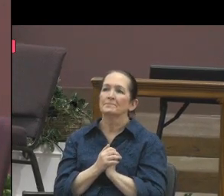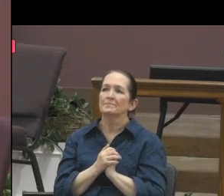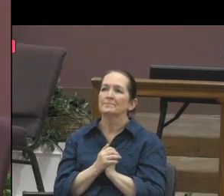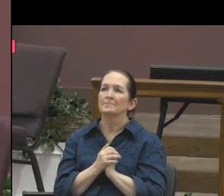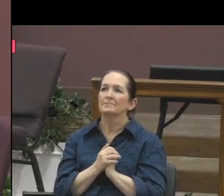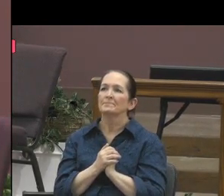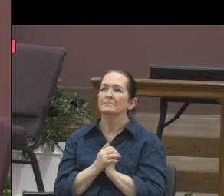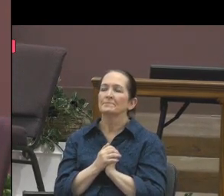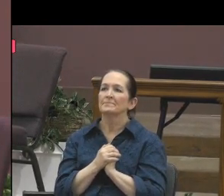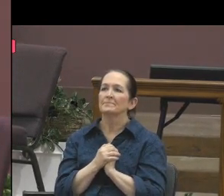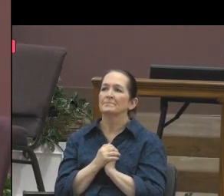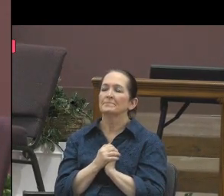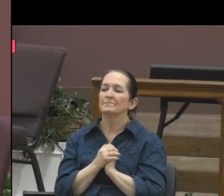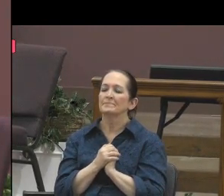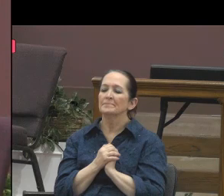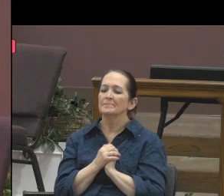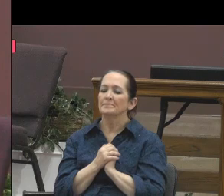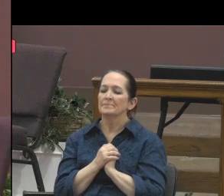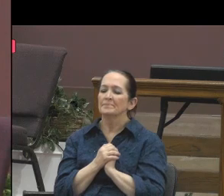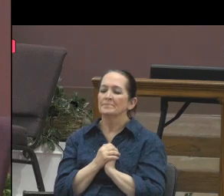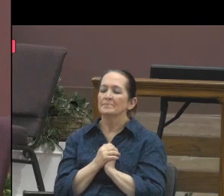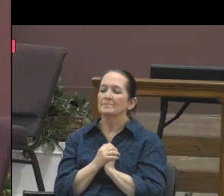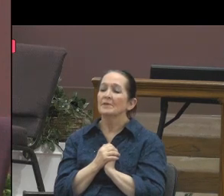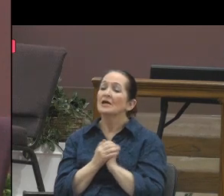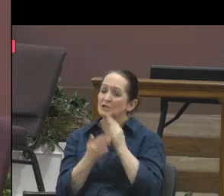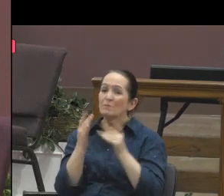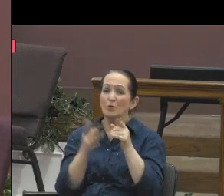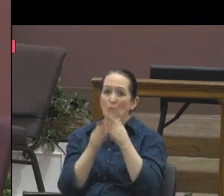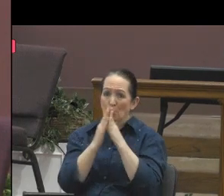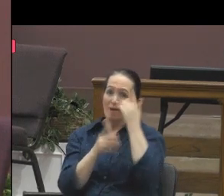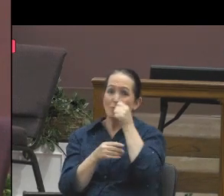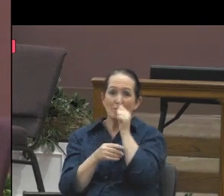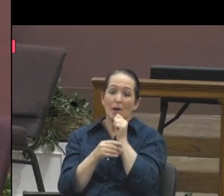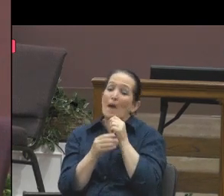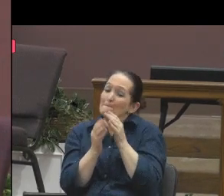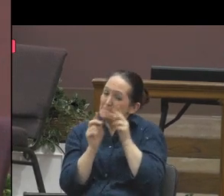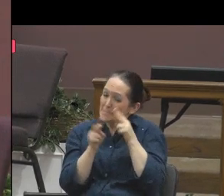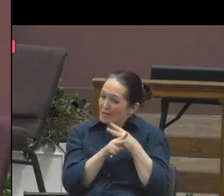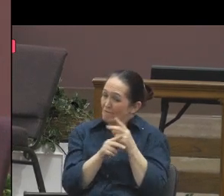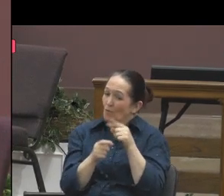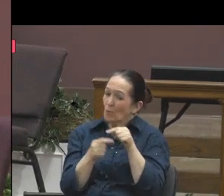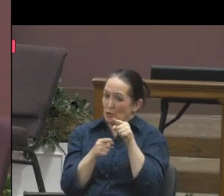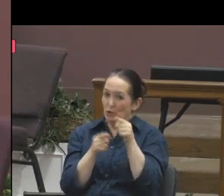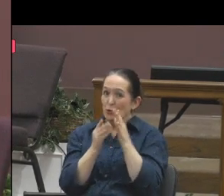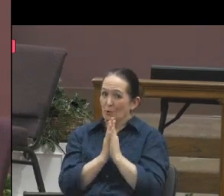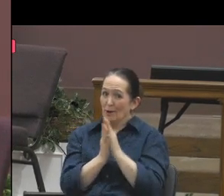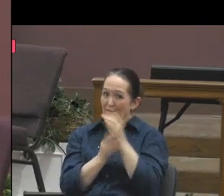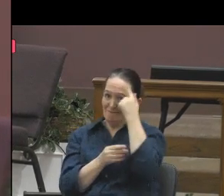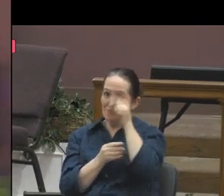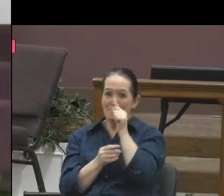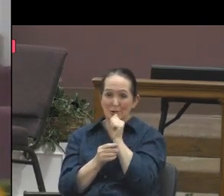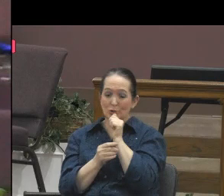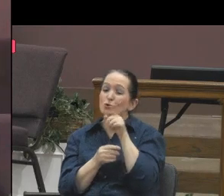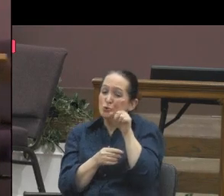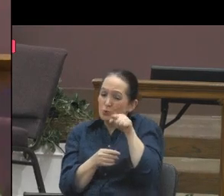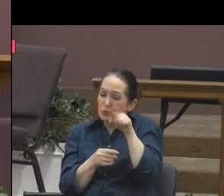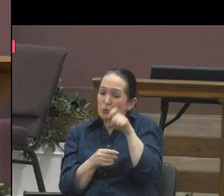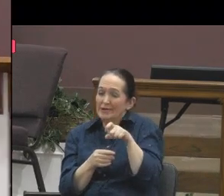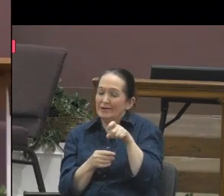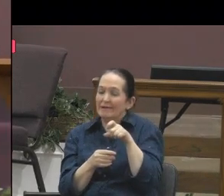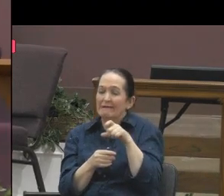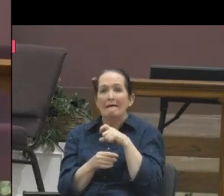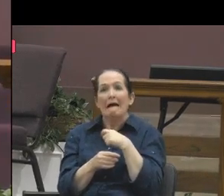And some of you, you'll pray for patience sometimes. Be careful when you pray for patience. You need it.